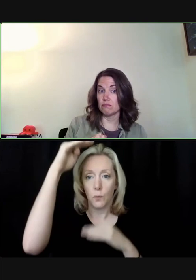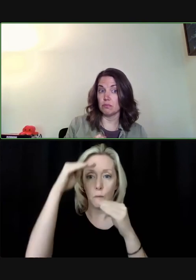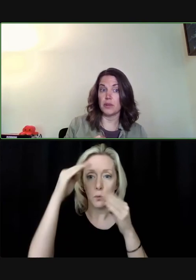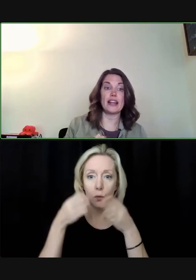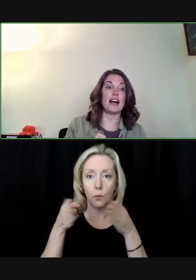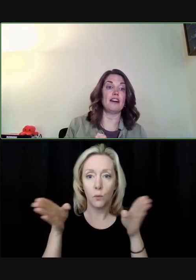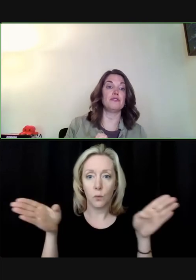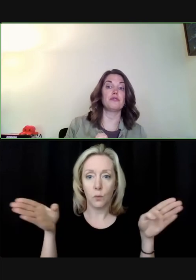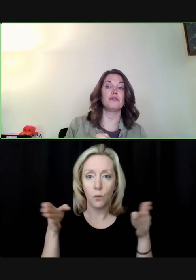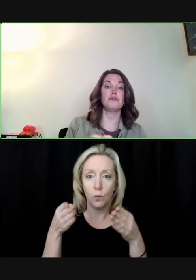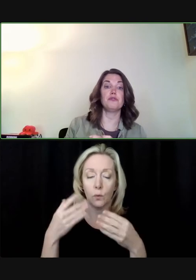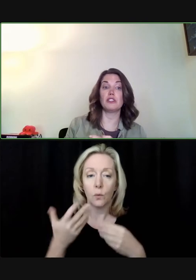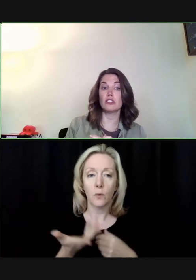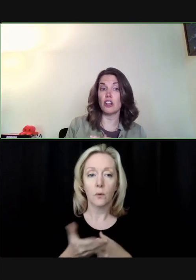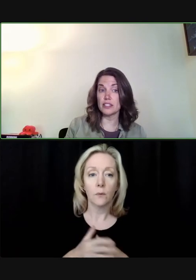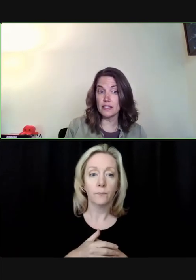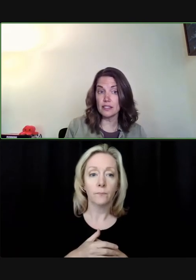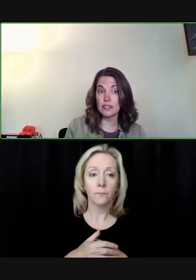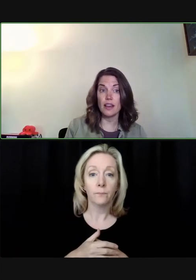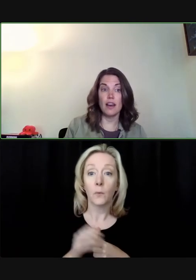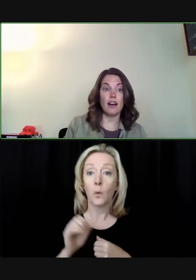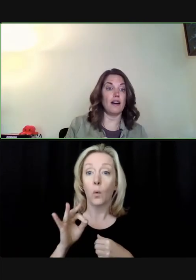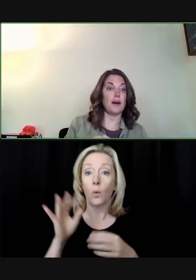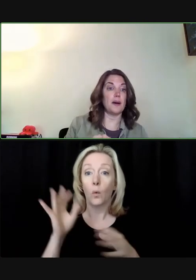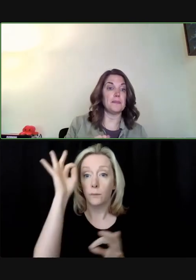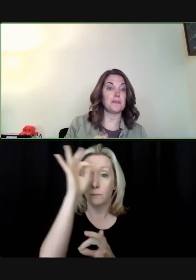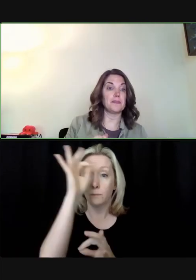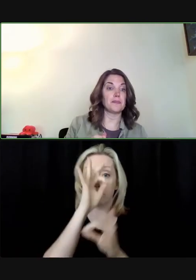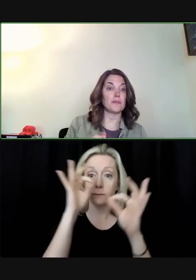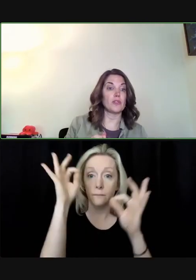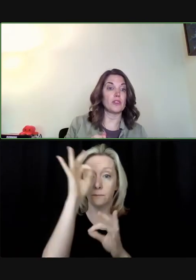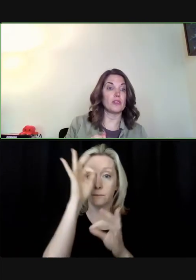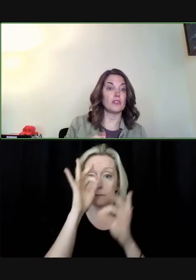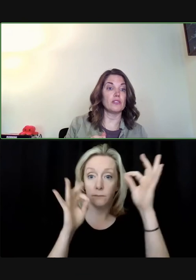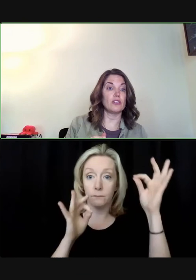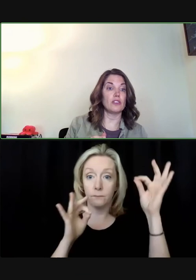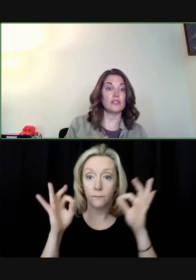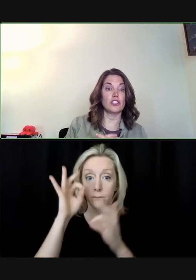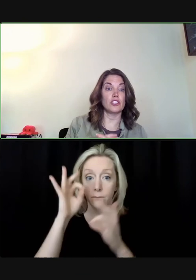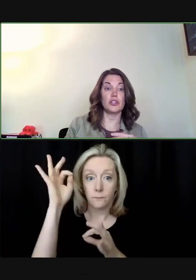ocular, might have field losses, it